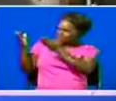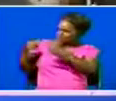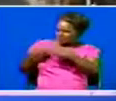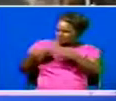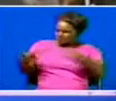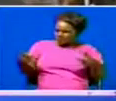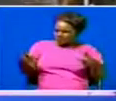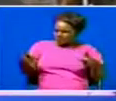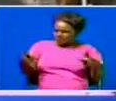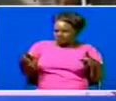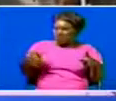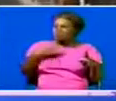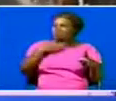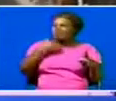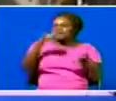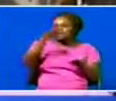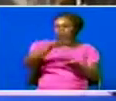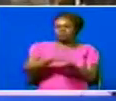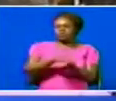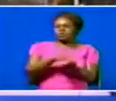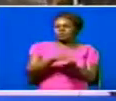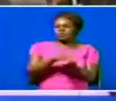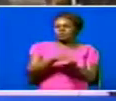tulianza kwa sababu tulitaka kupunguza